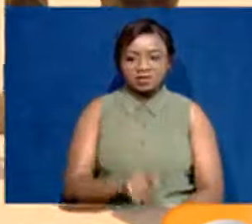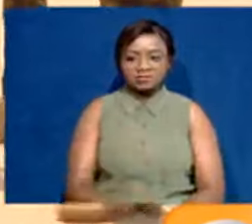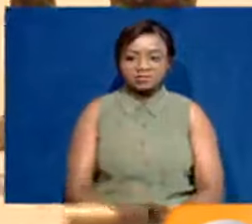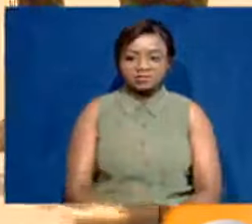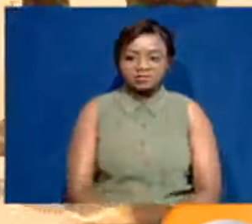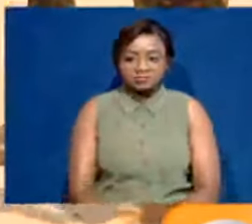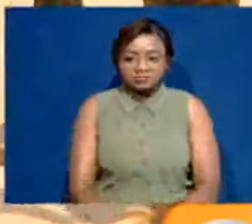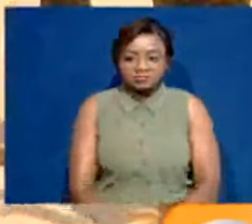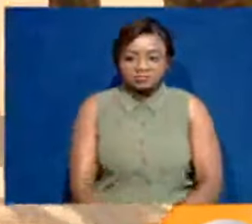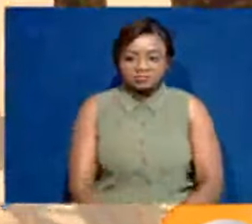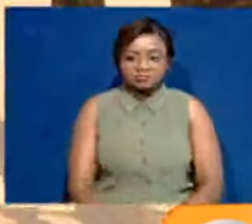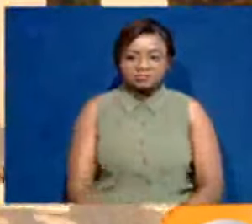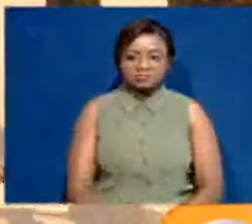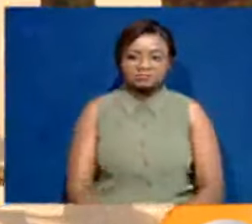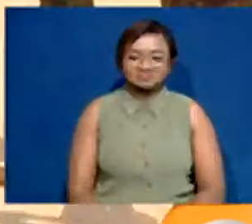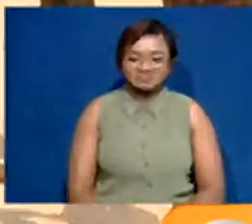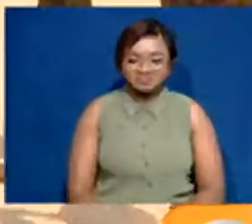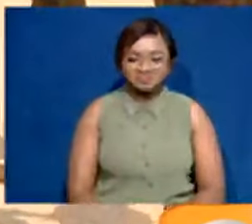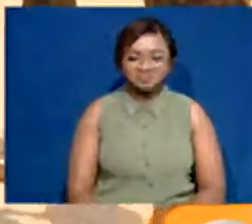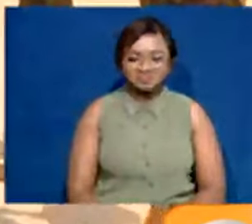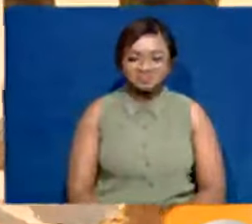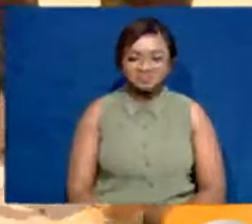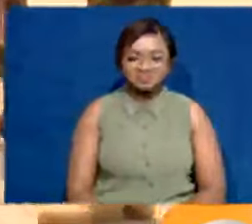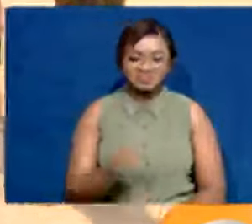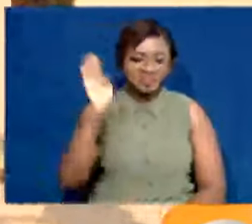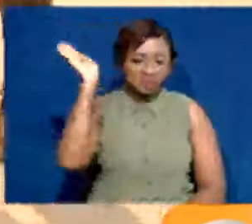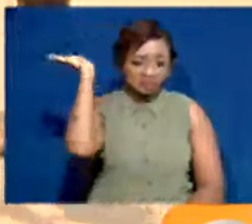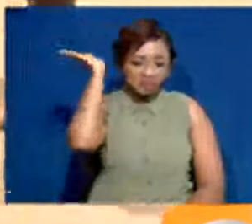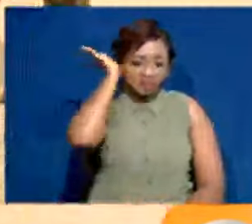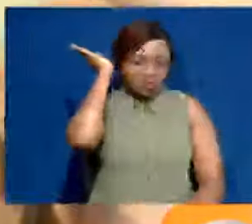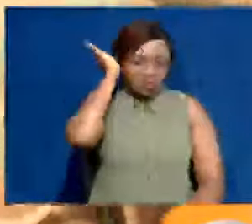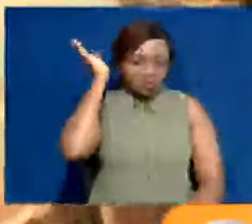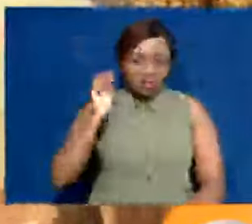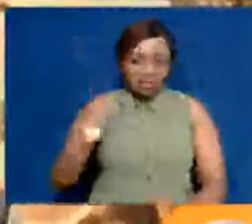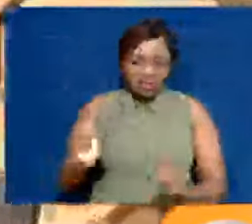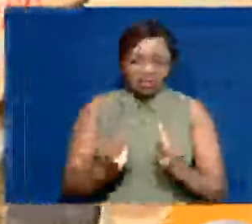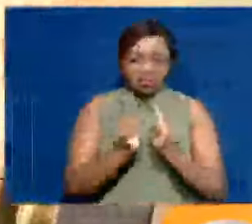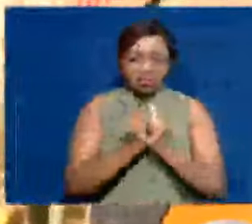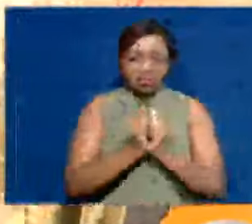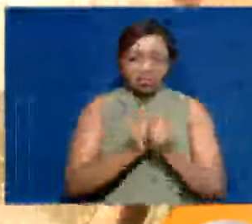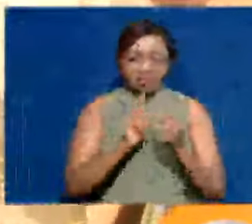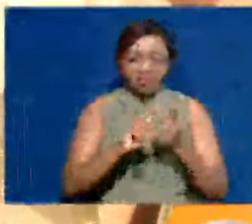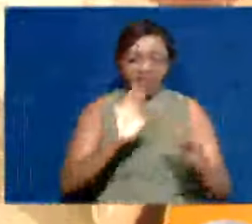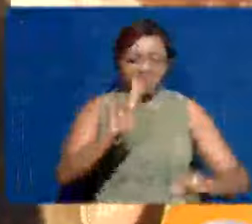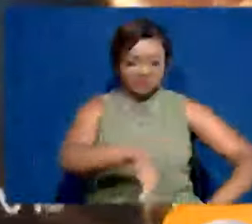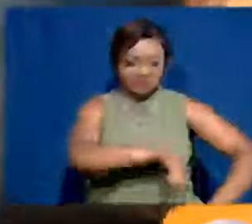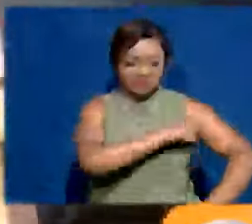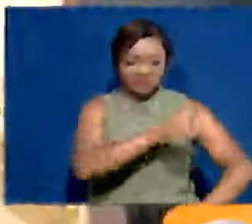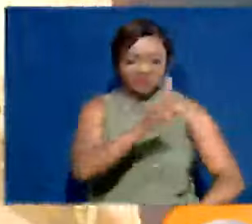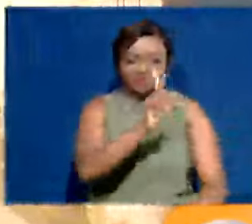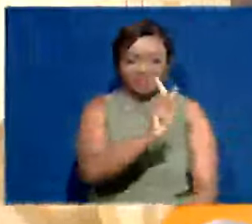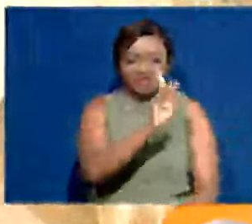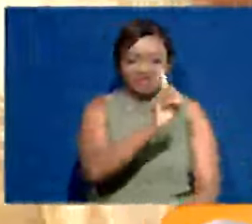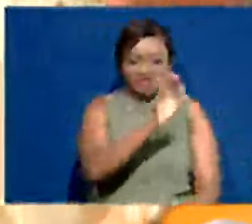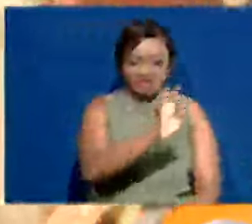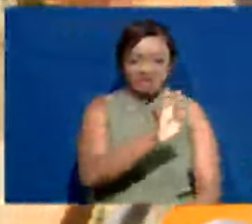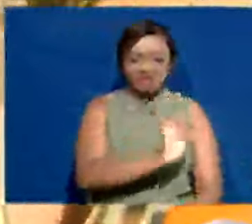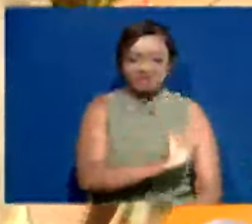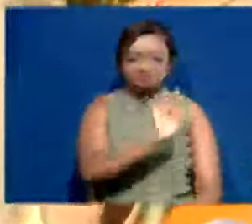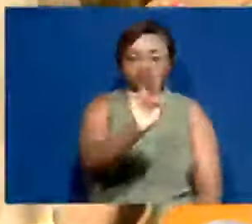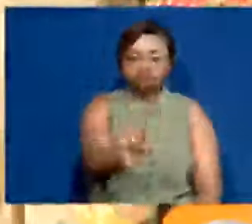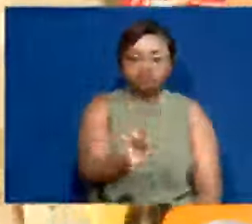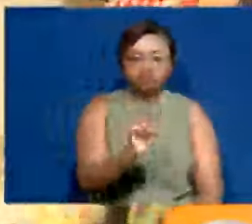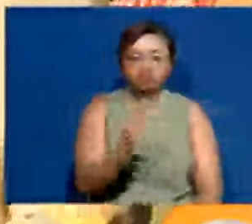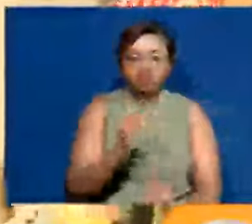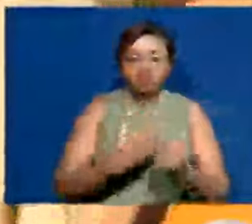In line with tradition, Defense CS Aden Duale, accompanied by the Chief of Defense Forces on Sunday, paid a visit to